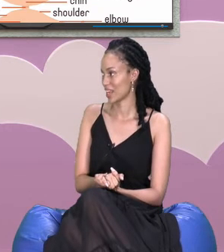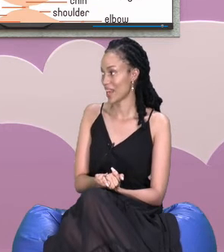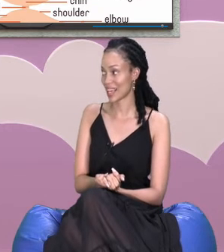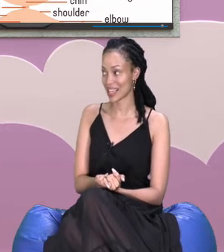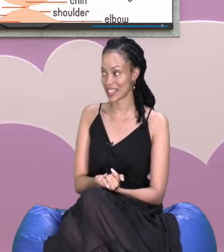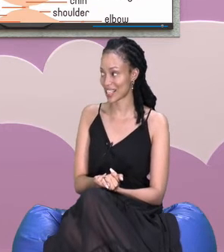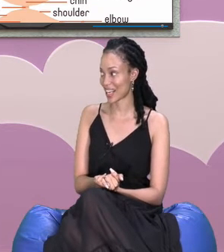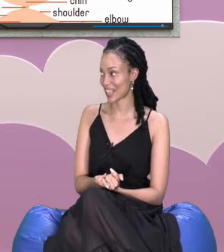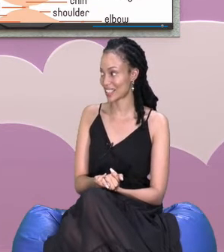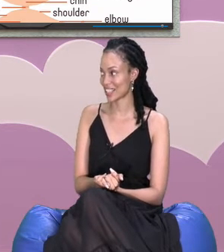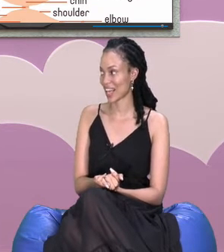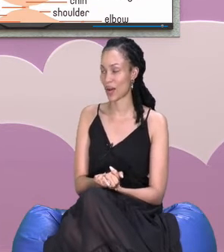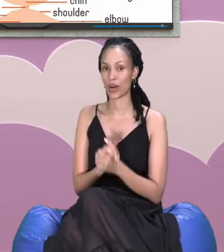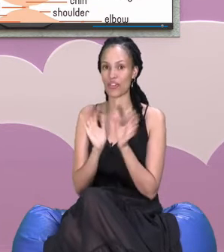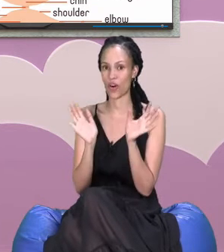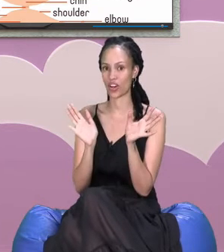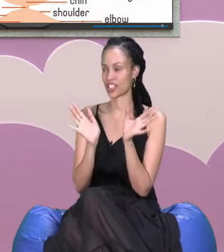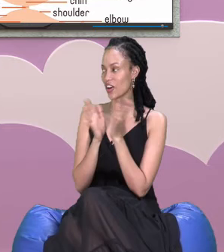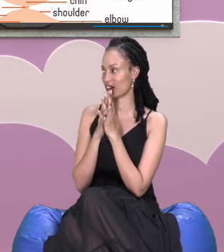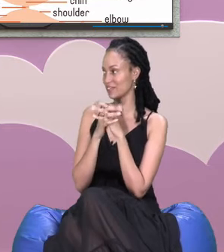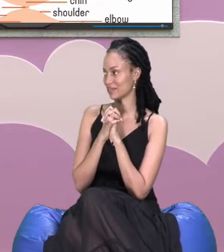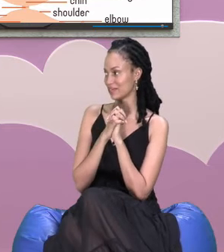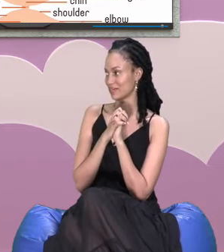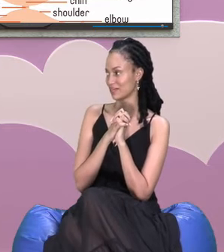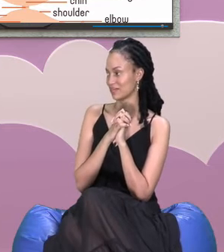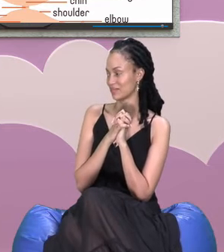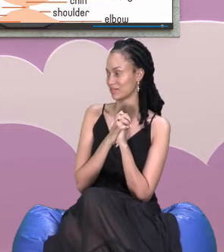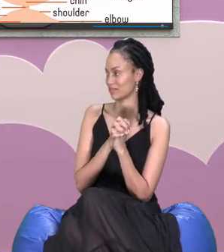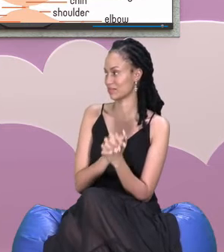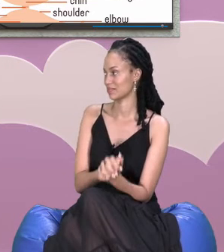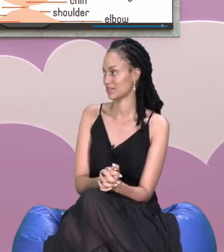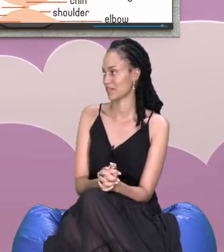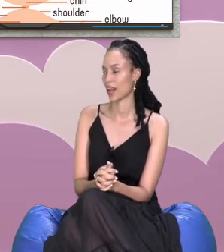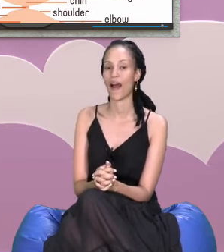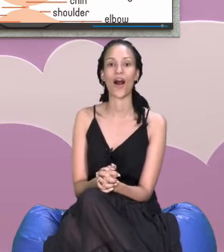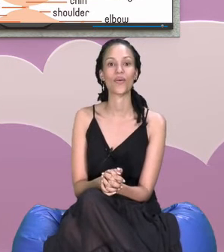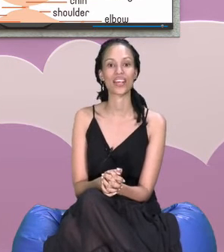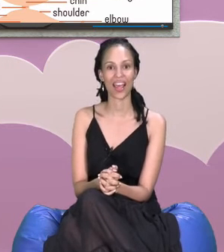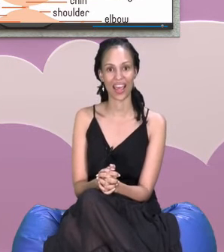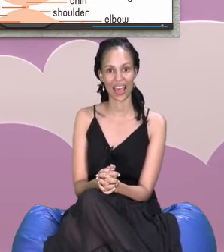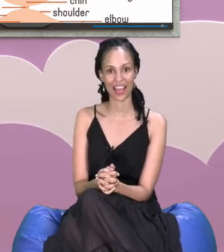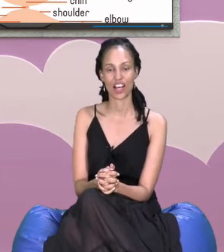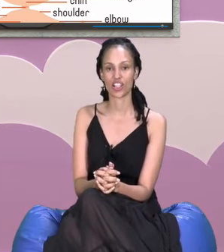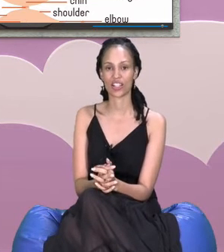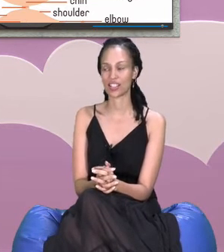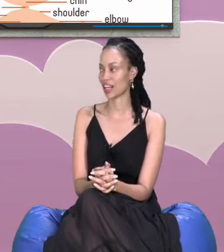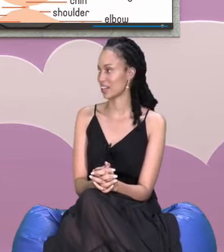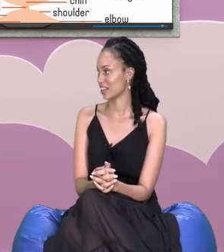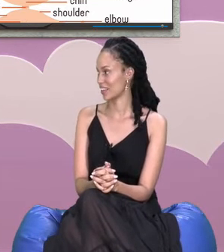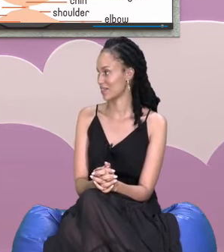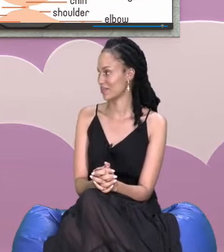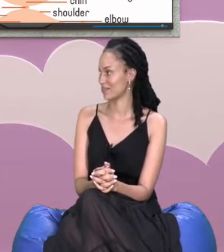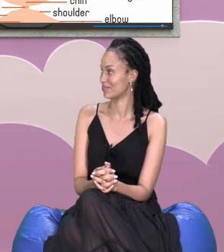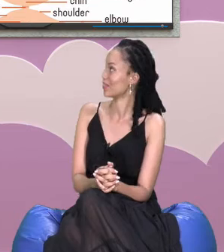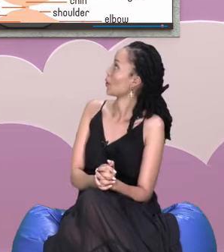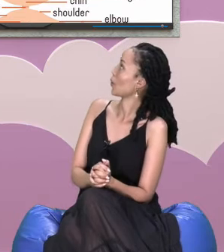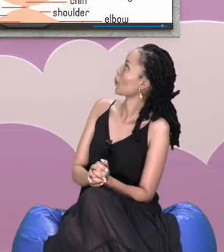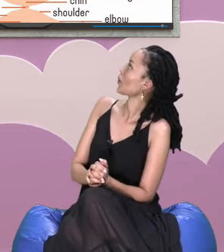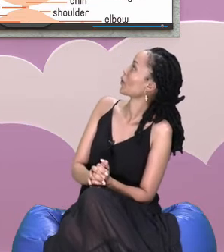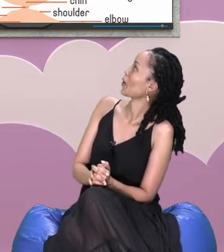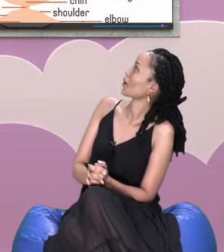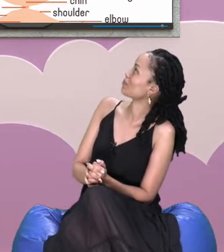same. Is it? Yes. And what are we focusing on? Today we're focusing on body parts. Okay. So So as it's you like can see here,